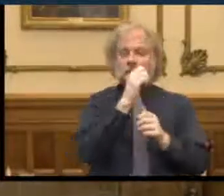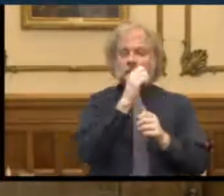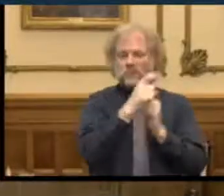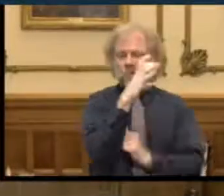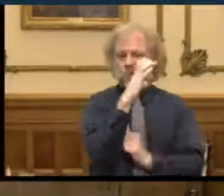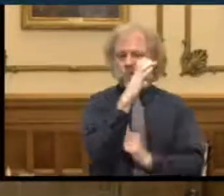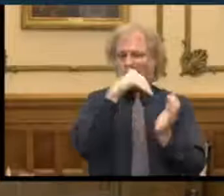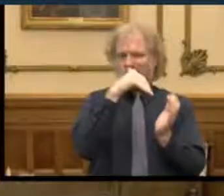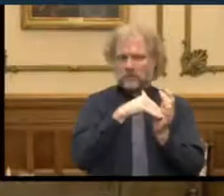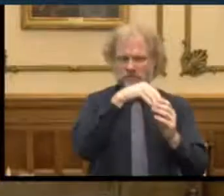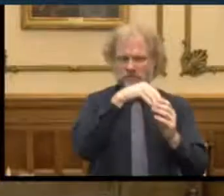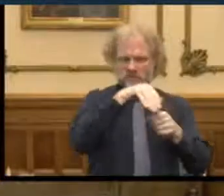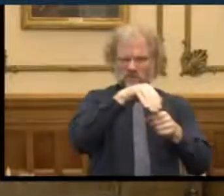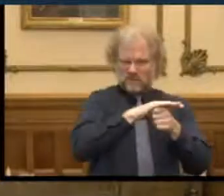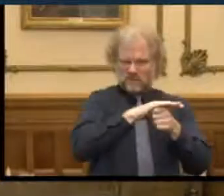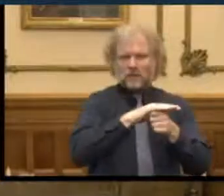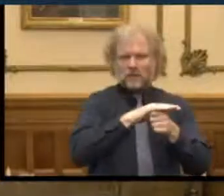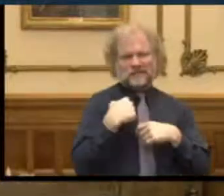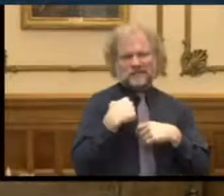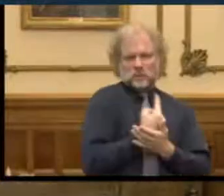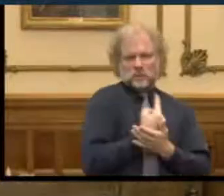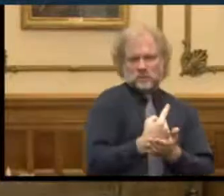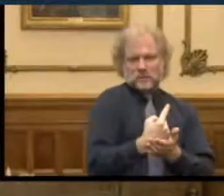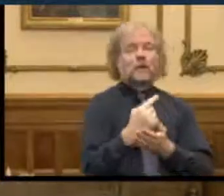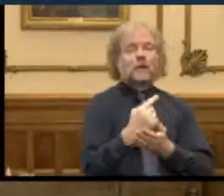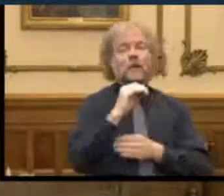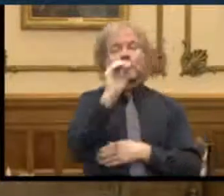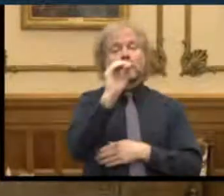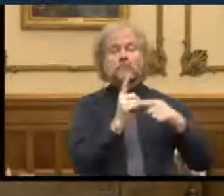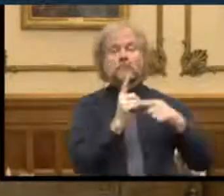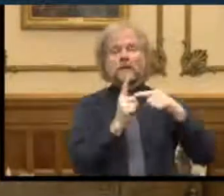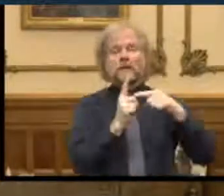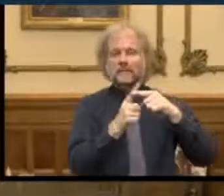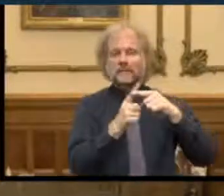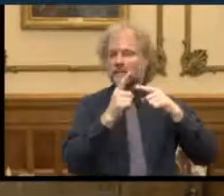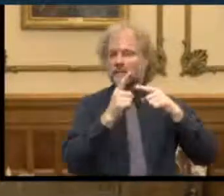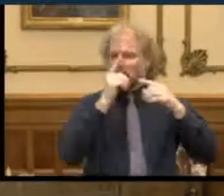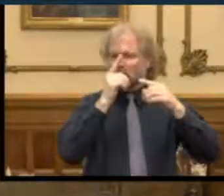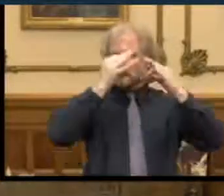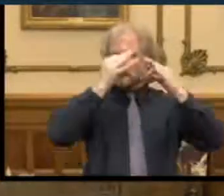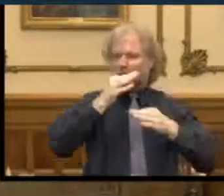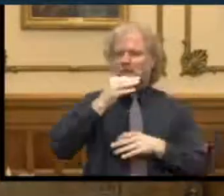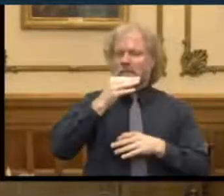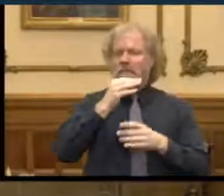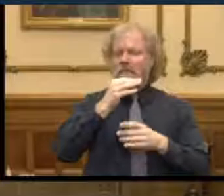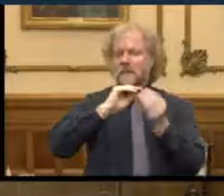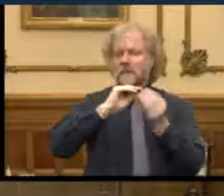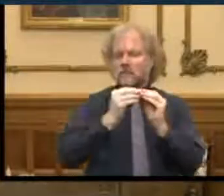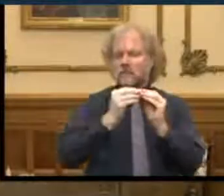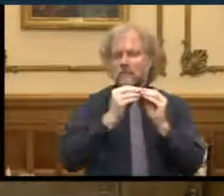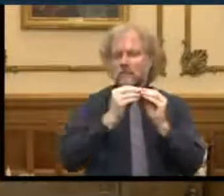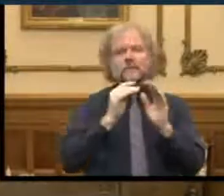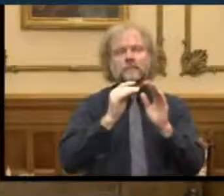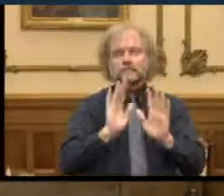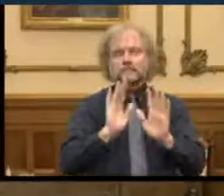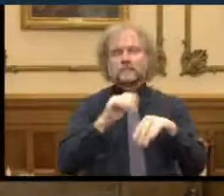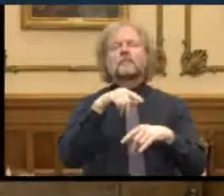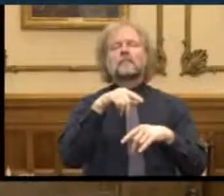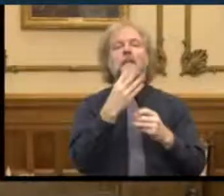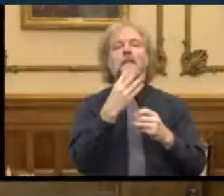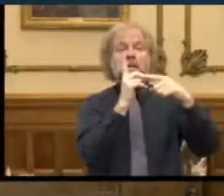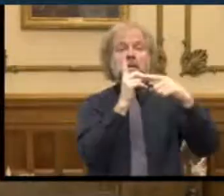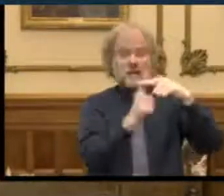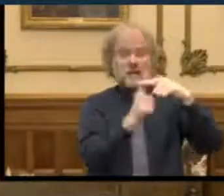100,000 residents in the past week, the percent positivity as determined by the number of the number of positive